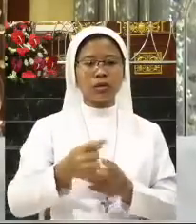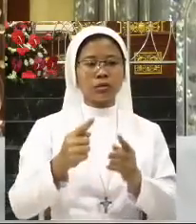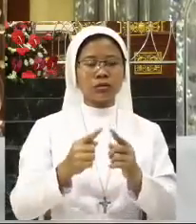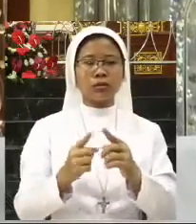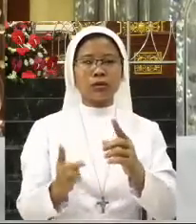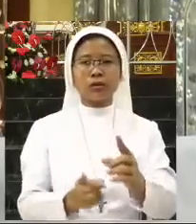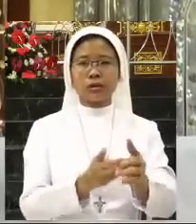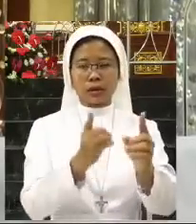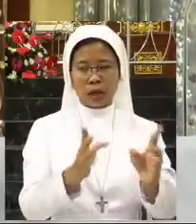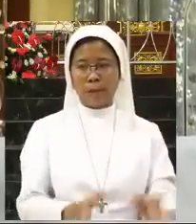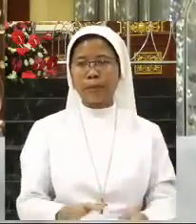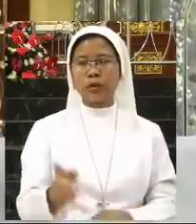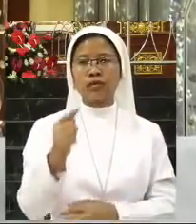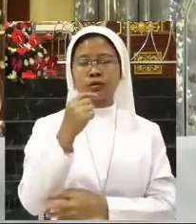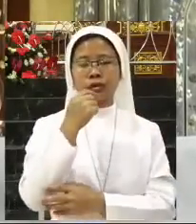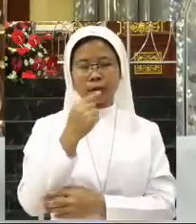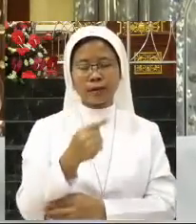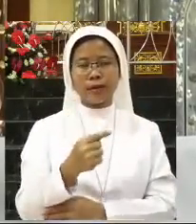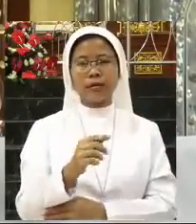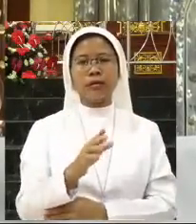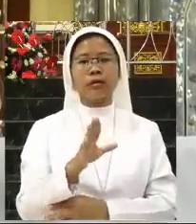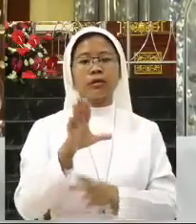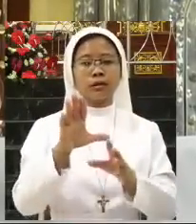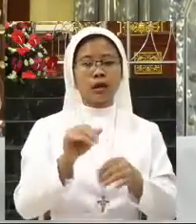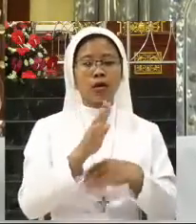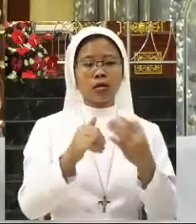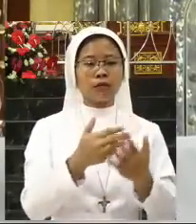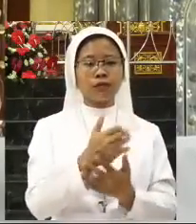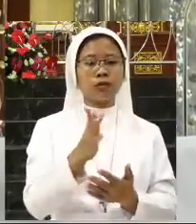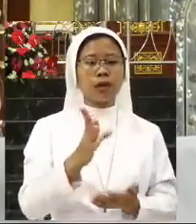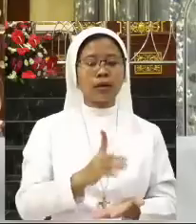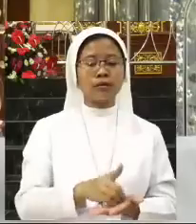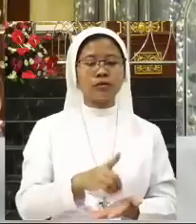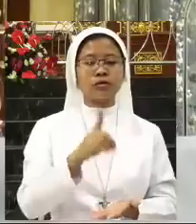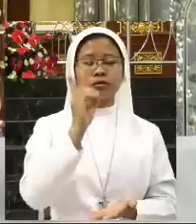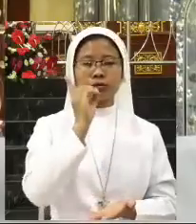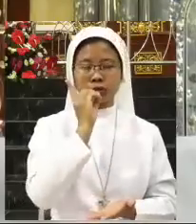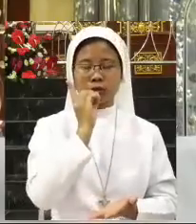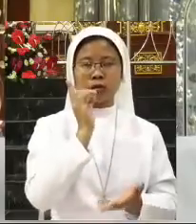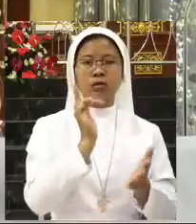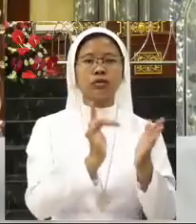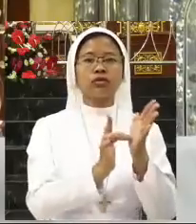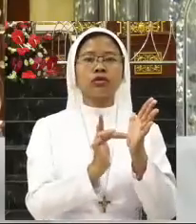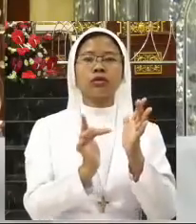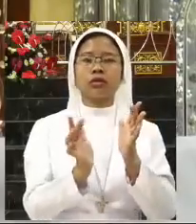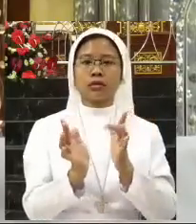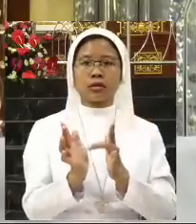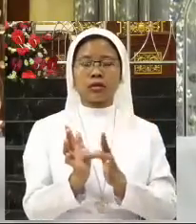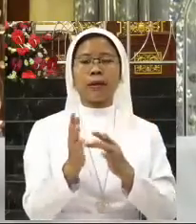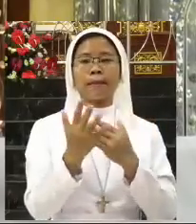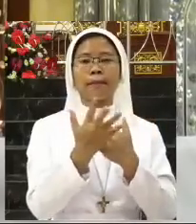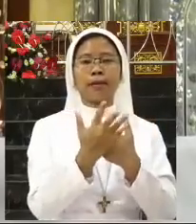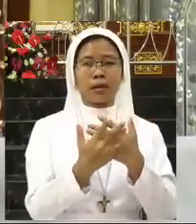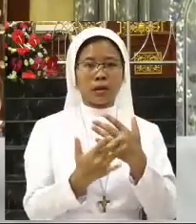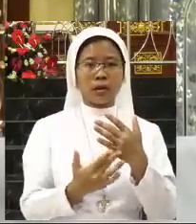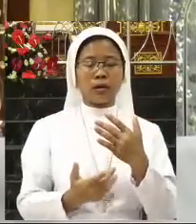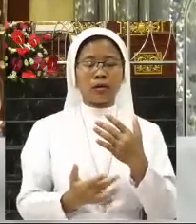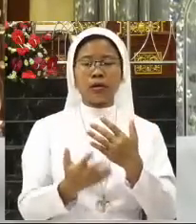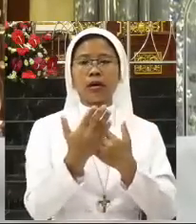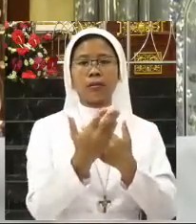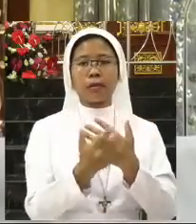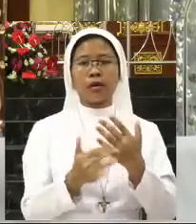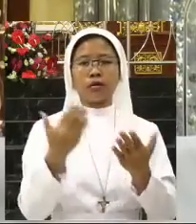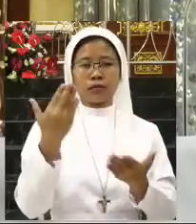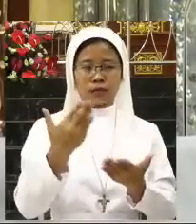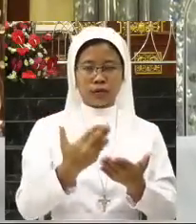his disciples, saying, "Take this, all of you, and drink from it, for this is the chalice of my